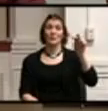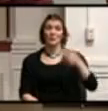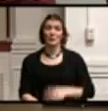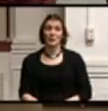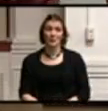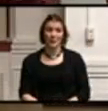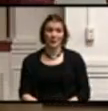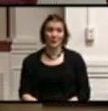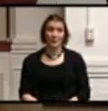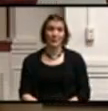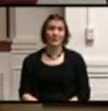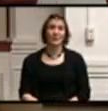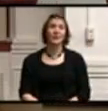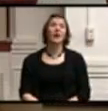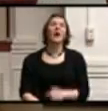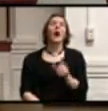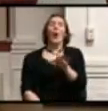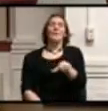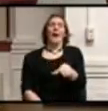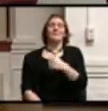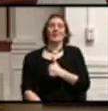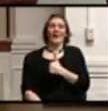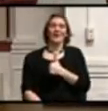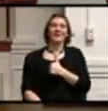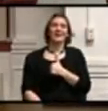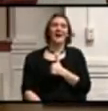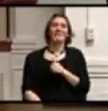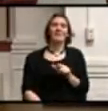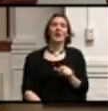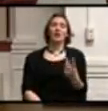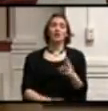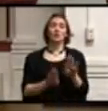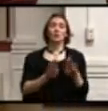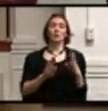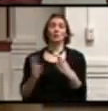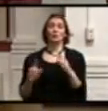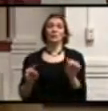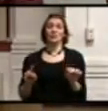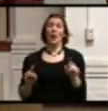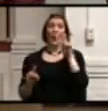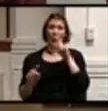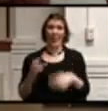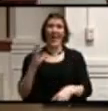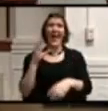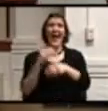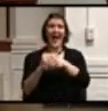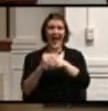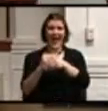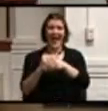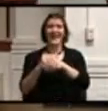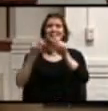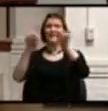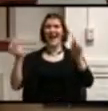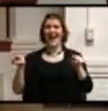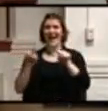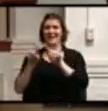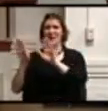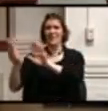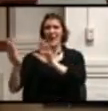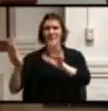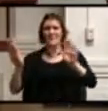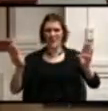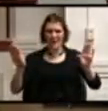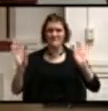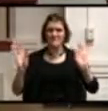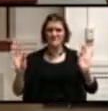the double Sally Port, we are going to have some built-in signage, and that will recess some brickwork